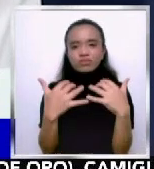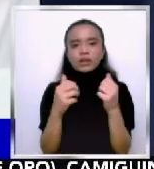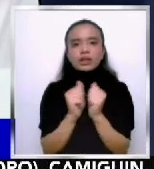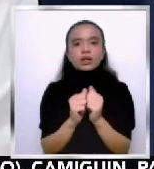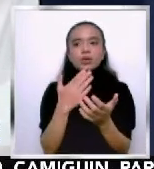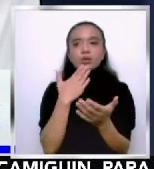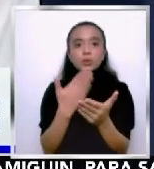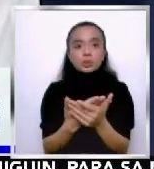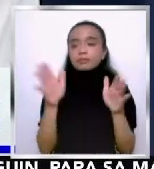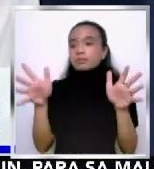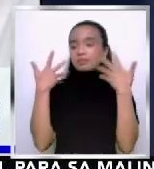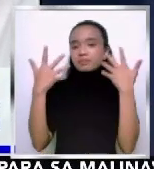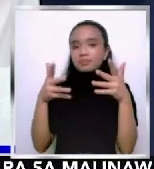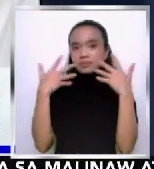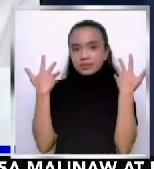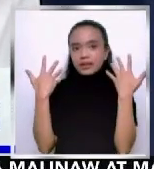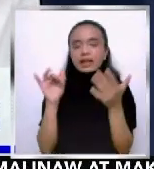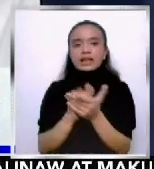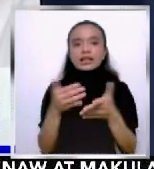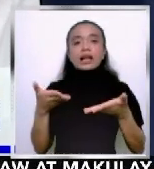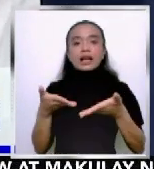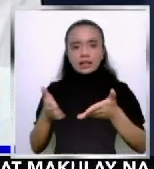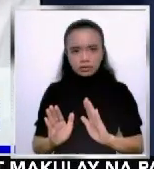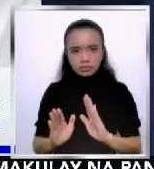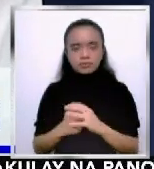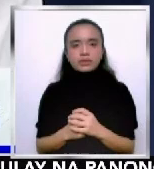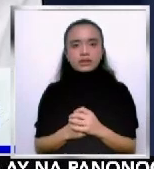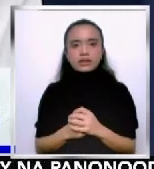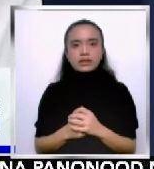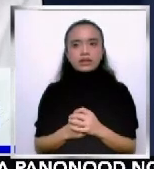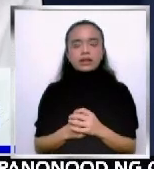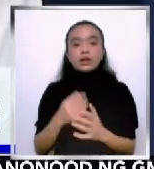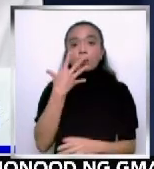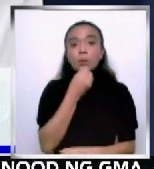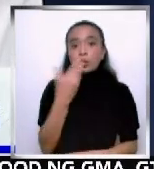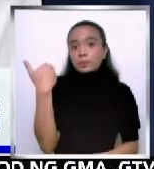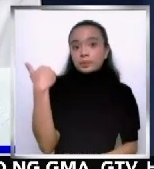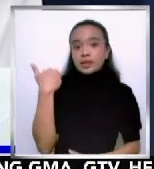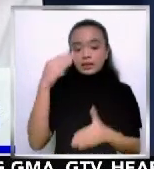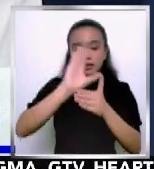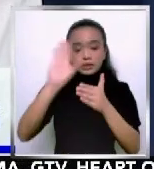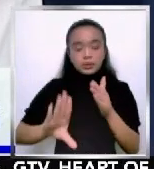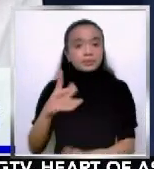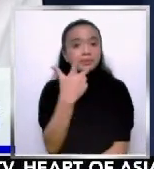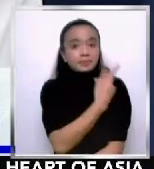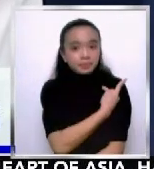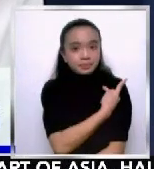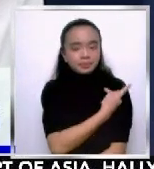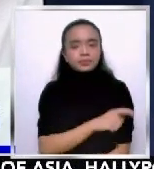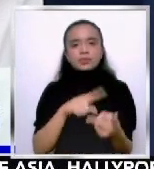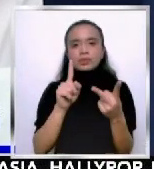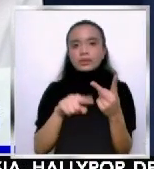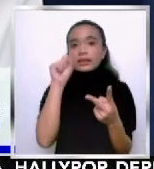ventilation is hereby allowed provided that not fully vaccinated individuals, senior citizens,